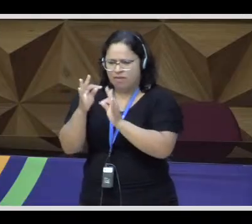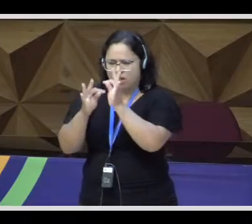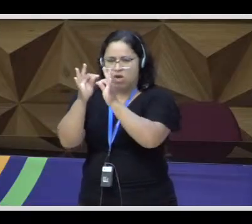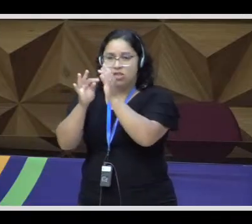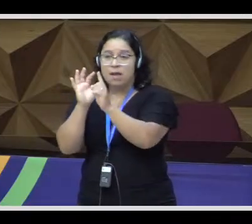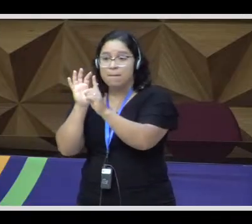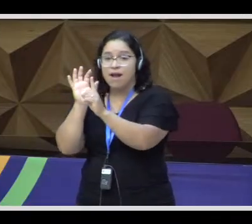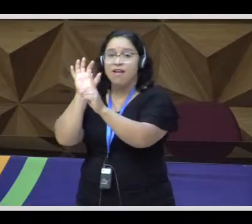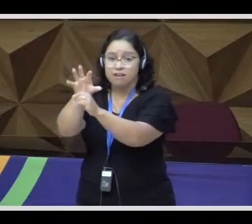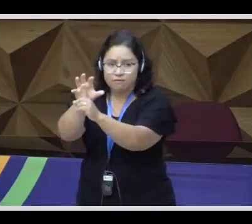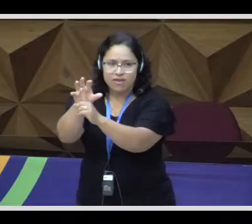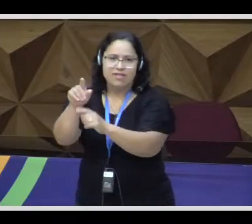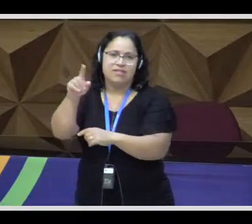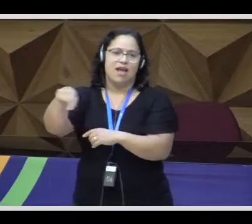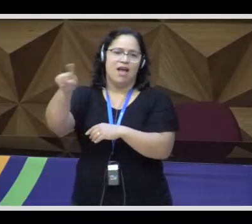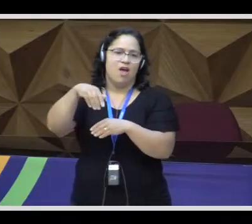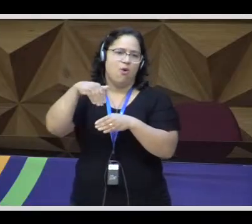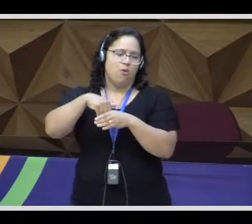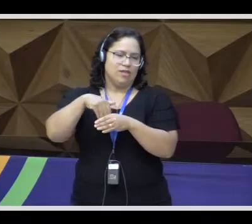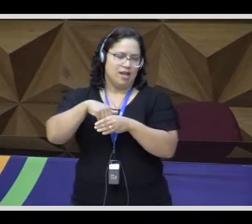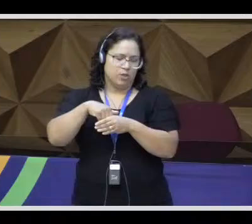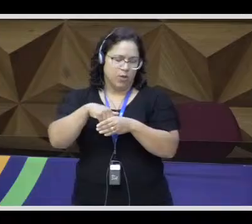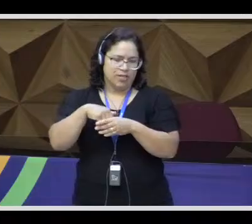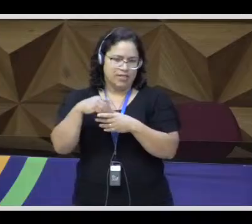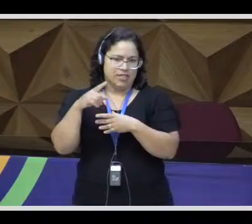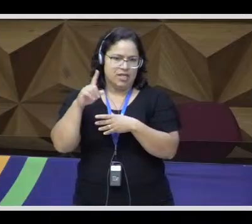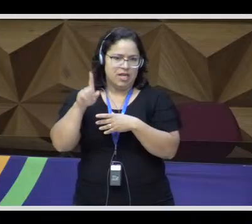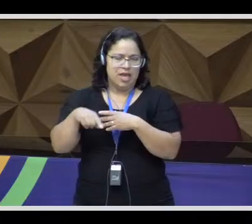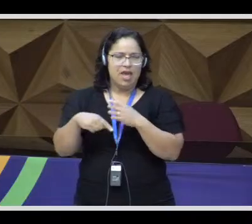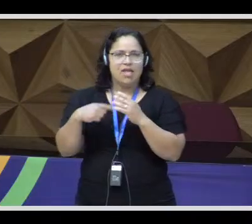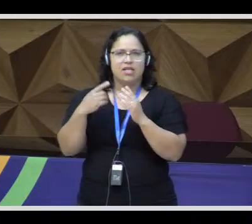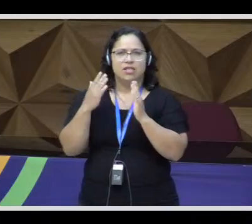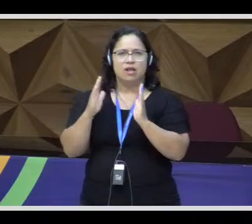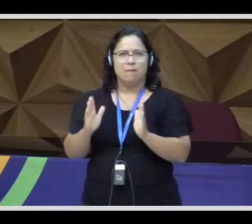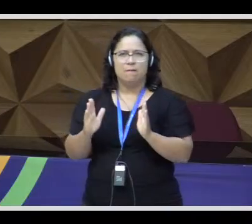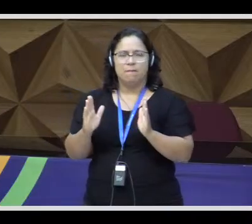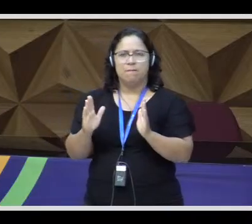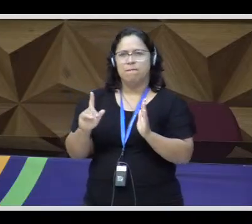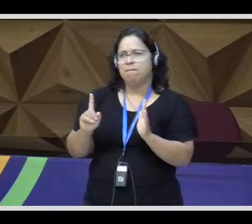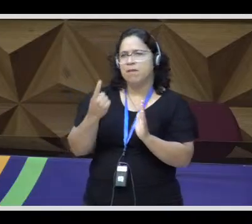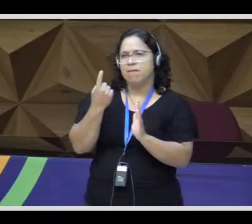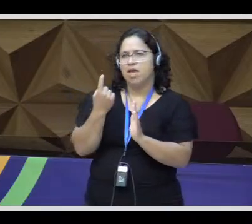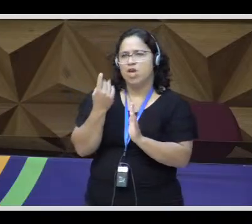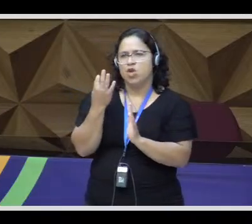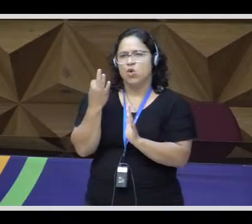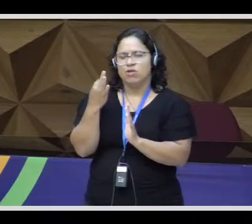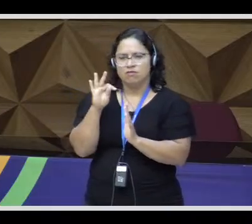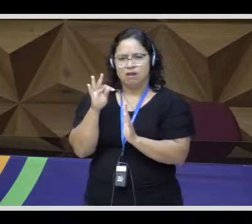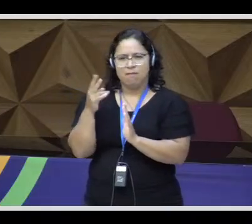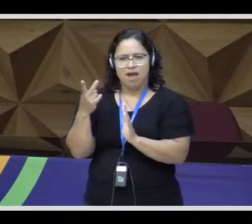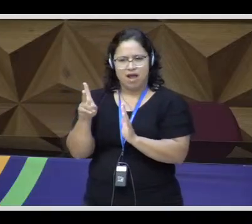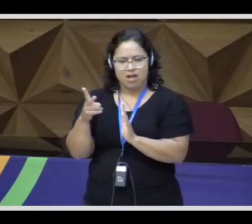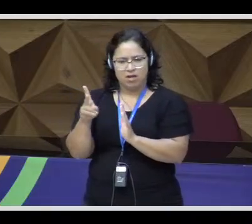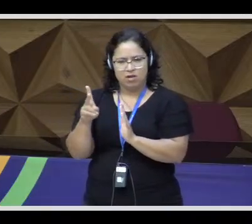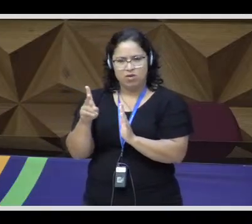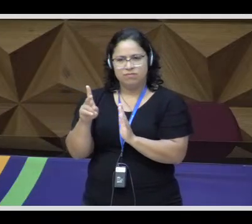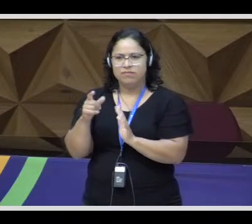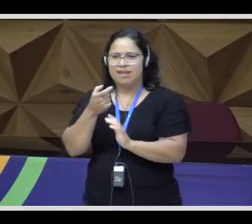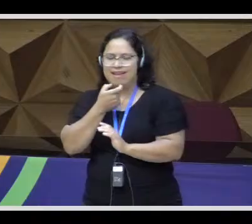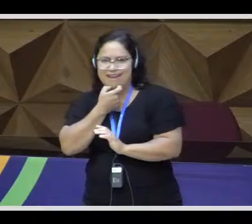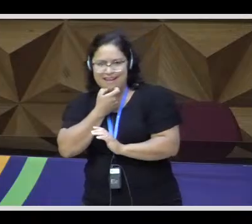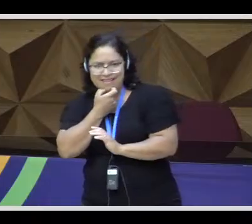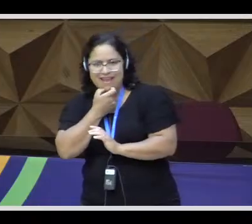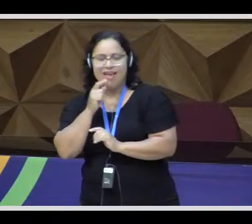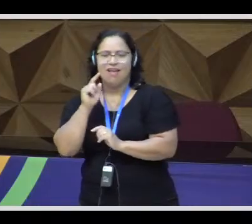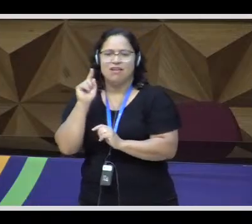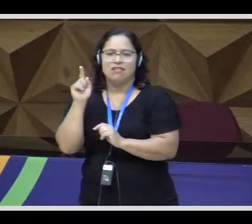first, I would say, a main job that they had was in England. Then they spread to Europe, then in the US and all that,